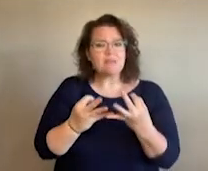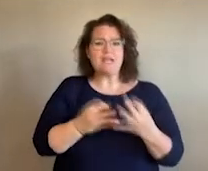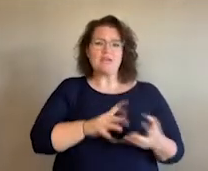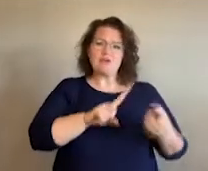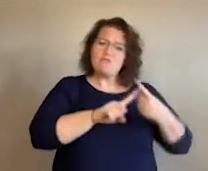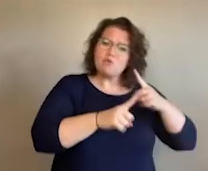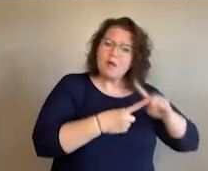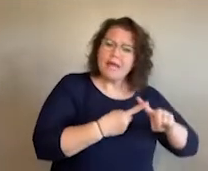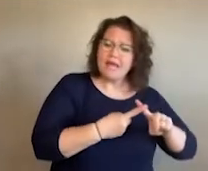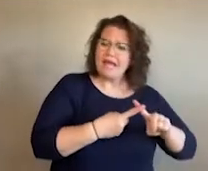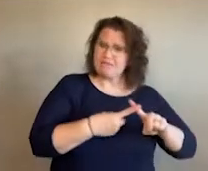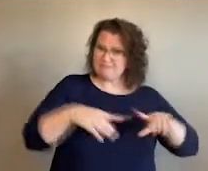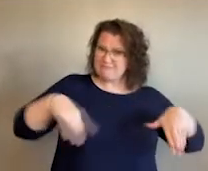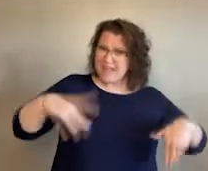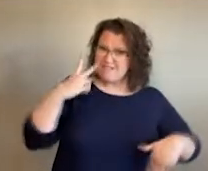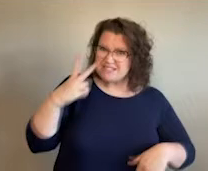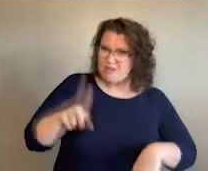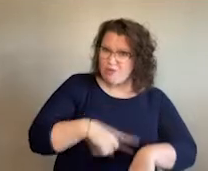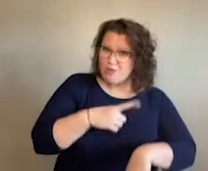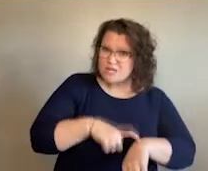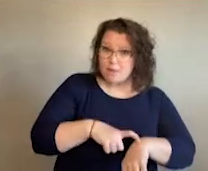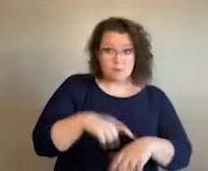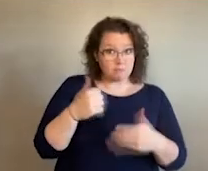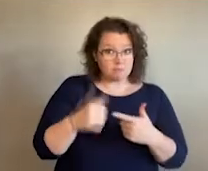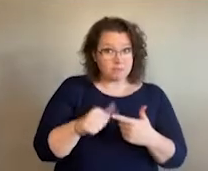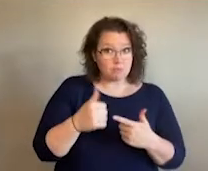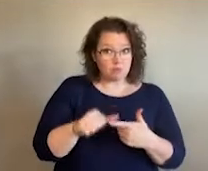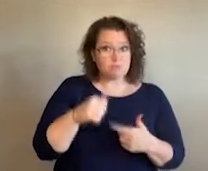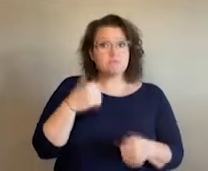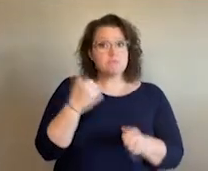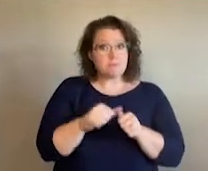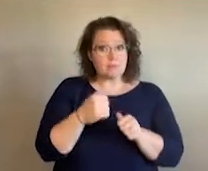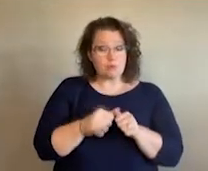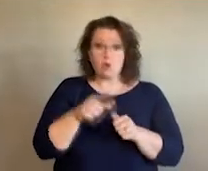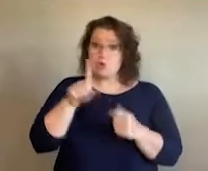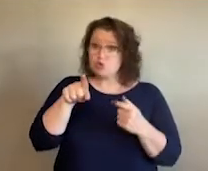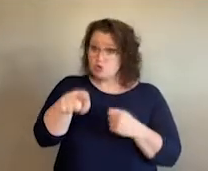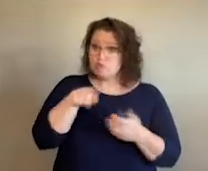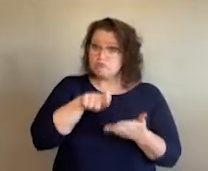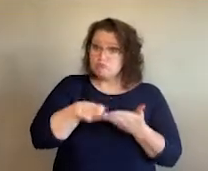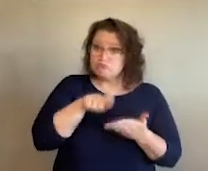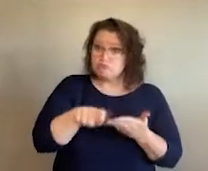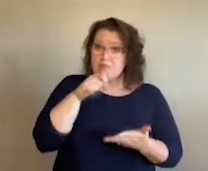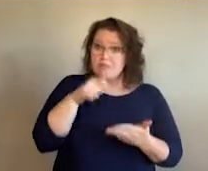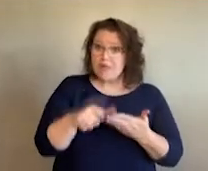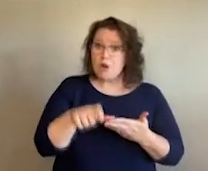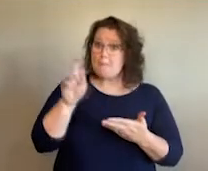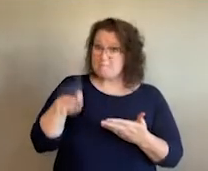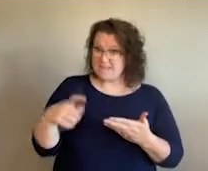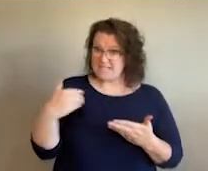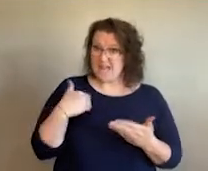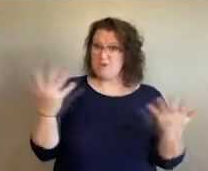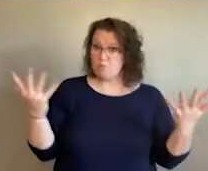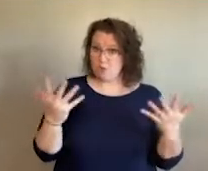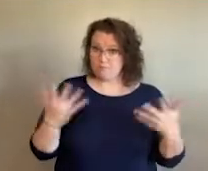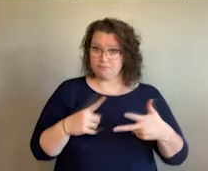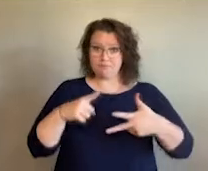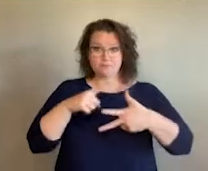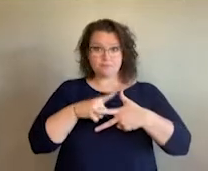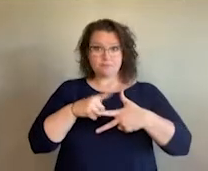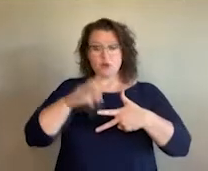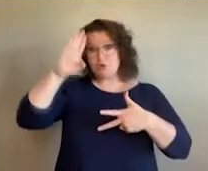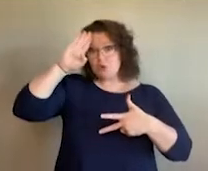long time. But remember, when you're writing your letter, you have to have these 3 important things. You have to have